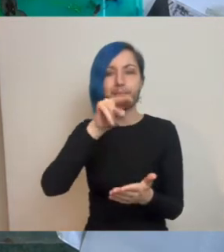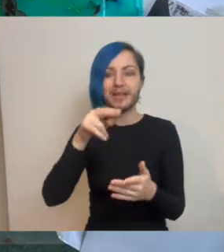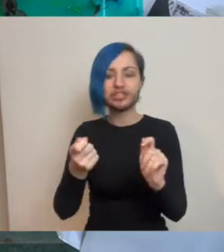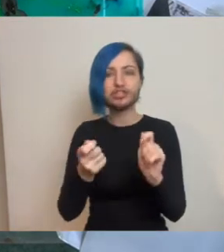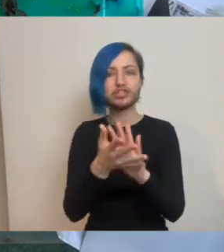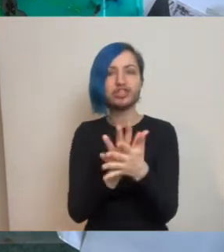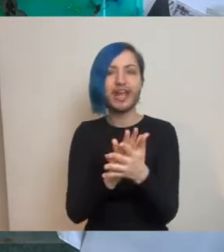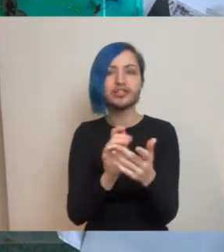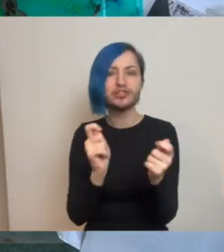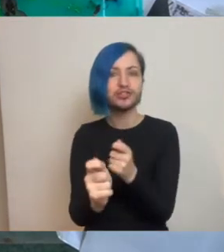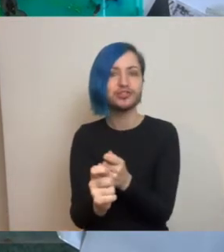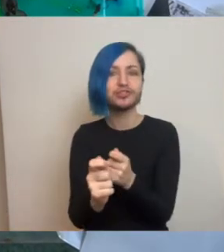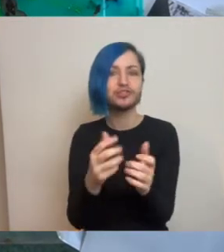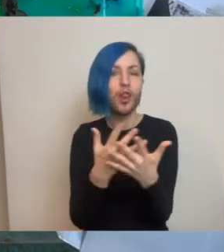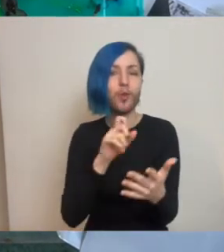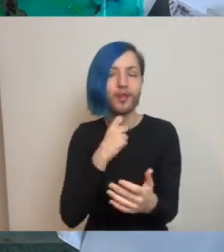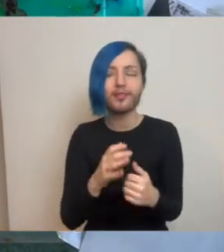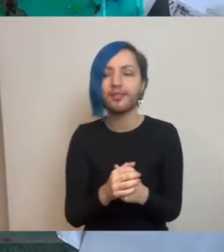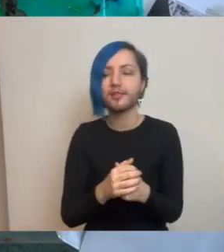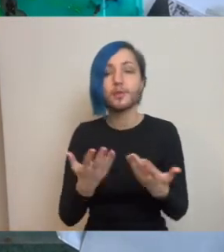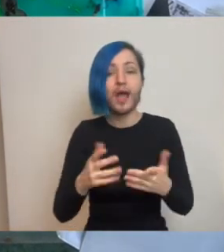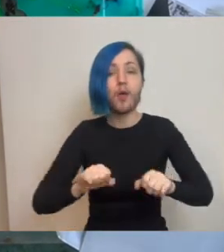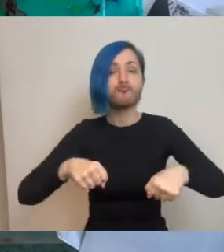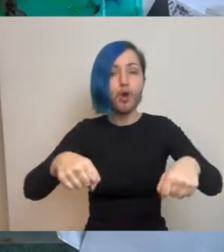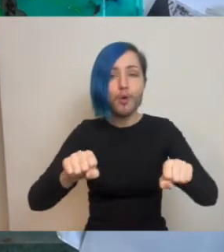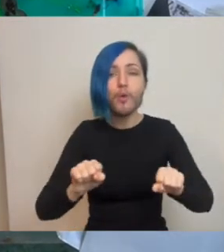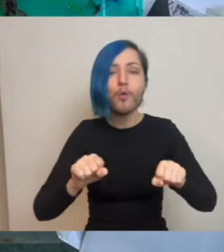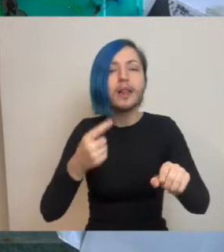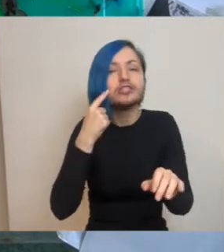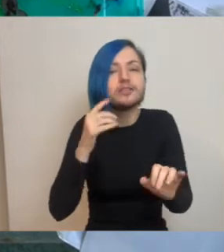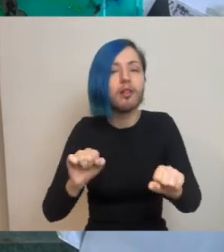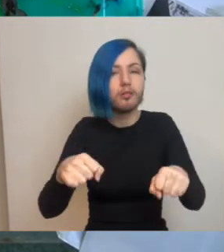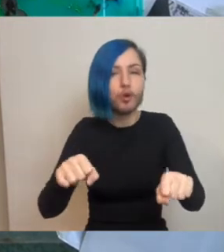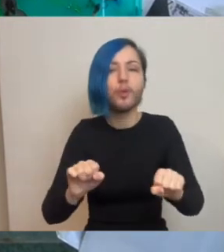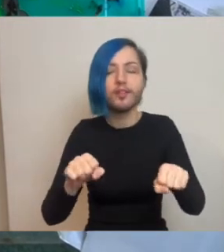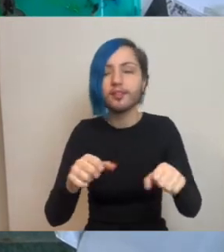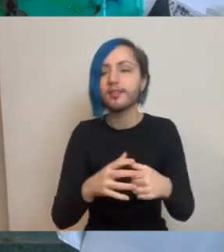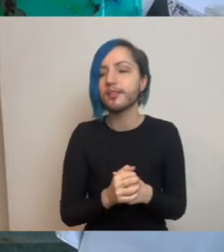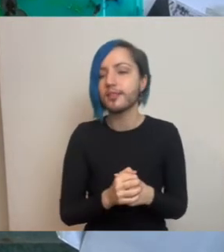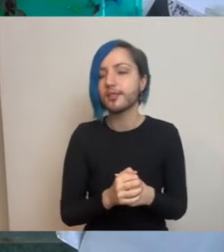Here we go. So just simply rolling over and over, relatively gently.